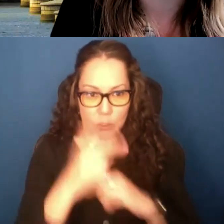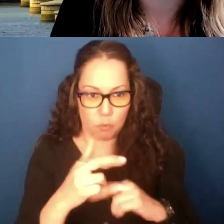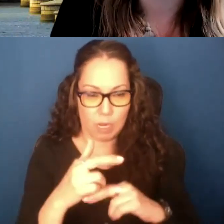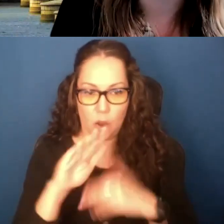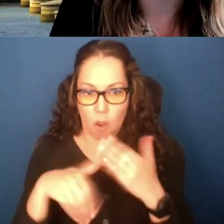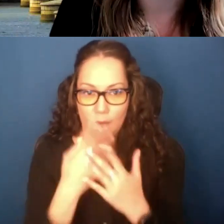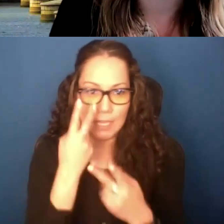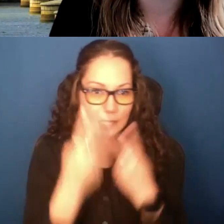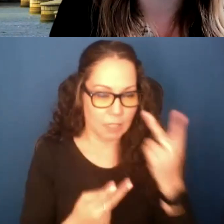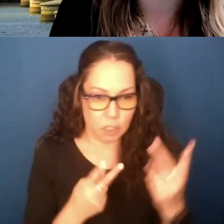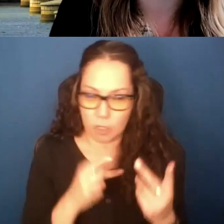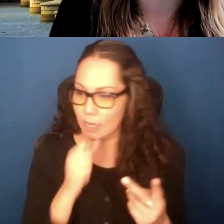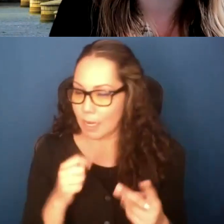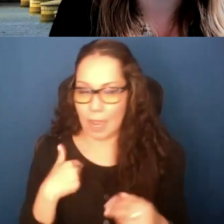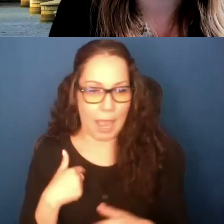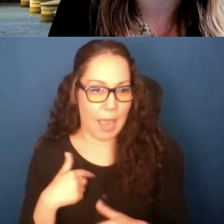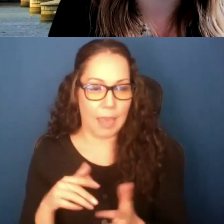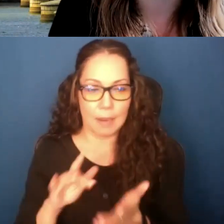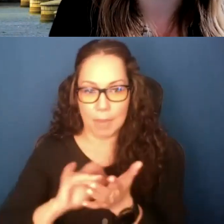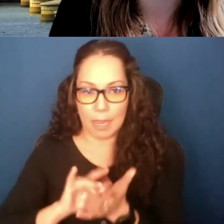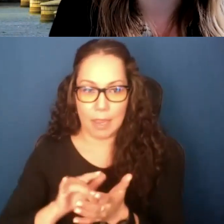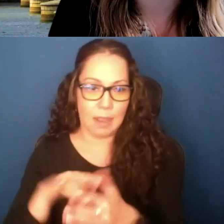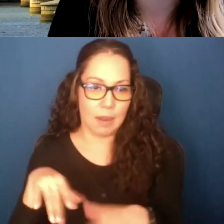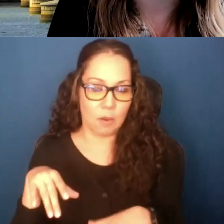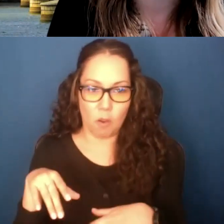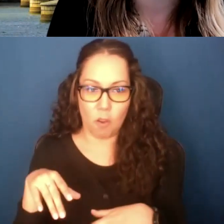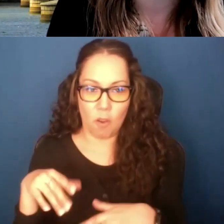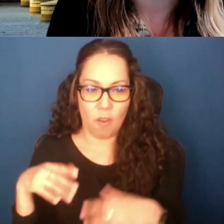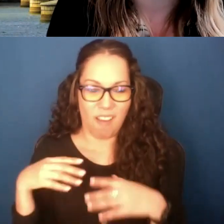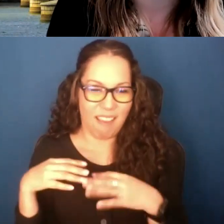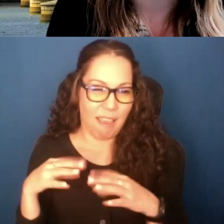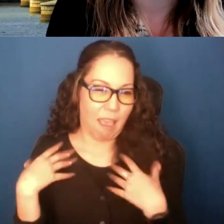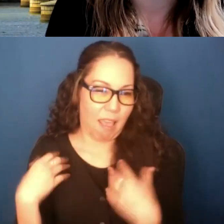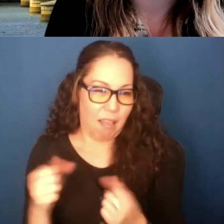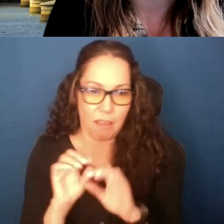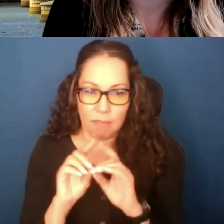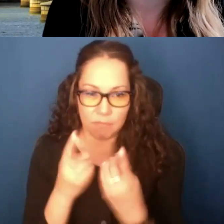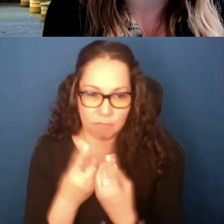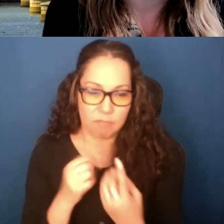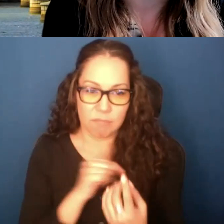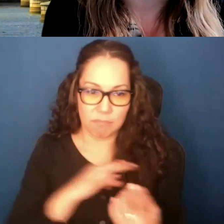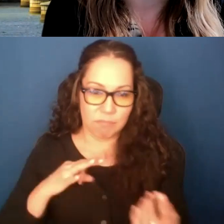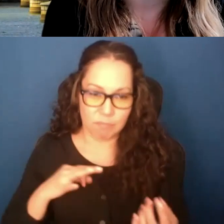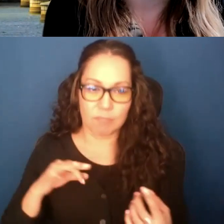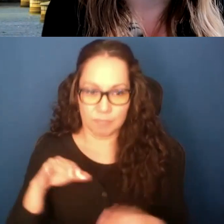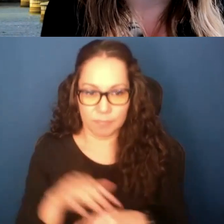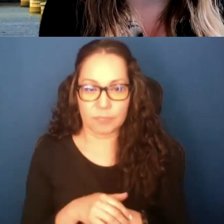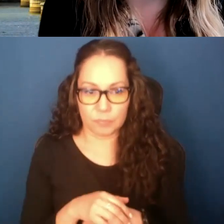-essential healthcare personnel except for certain compassionate care situations such as end-of-life situations.